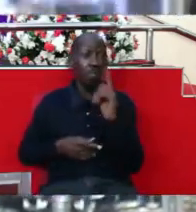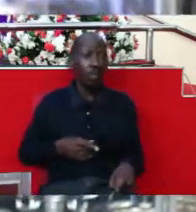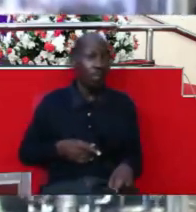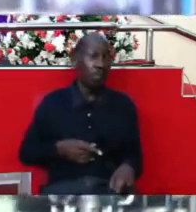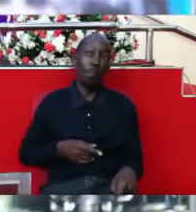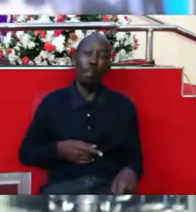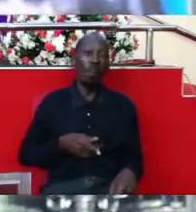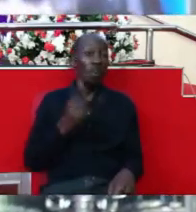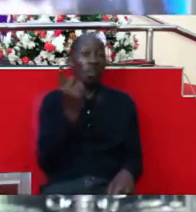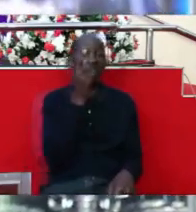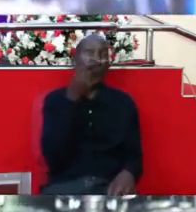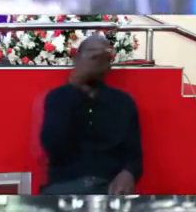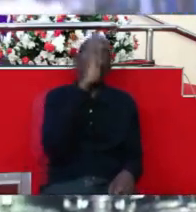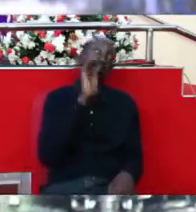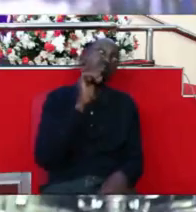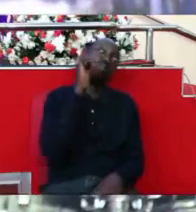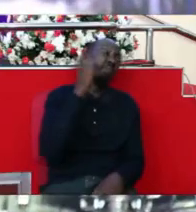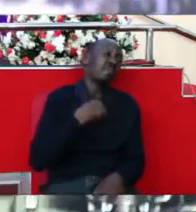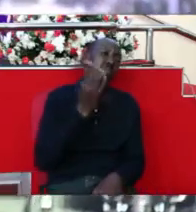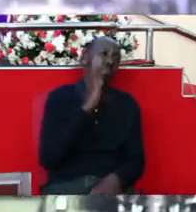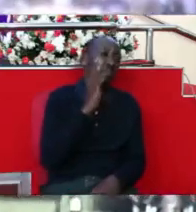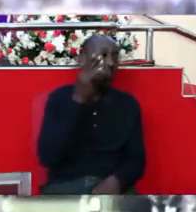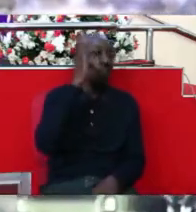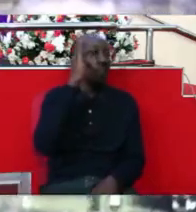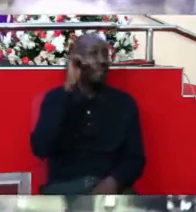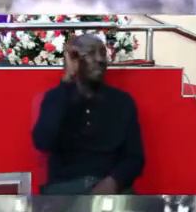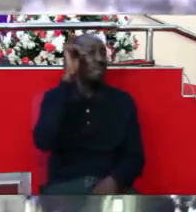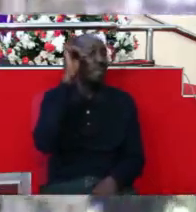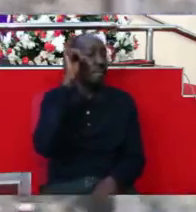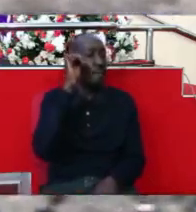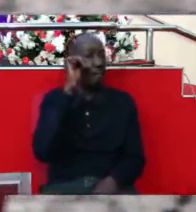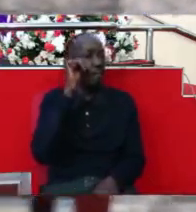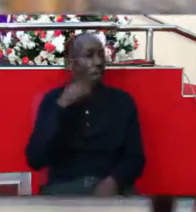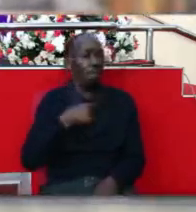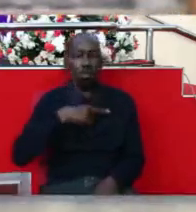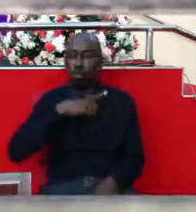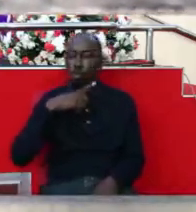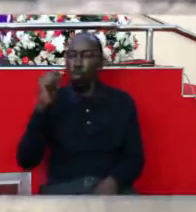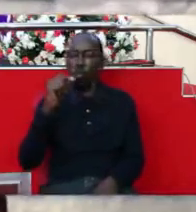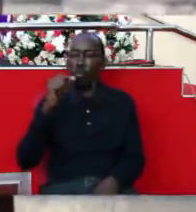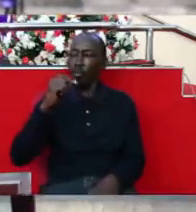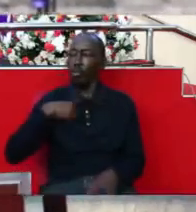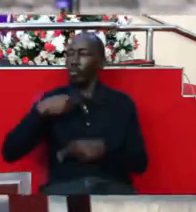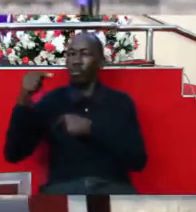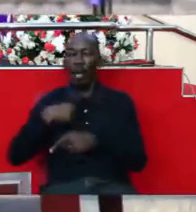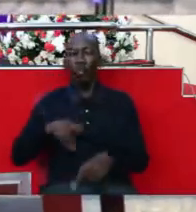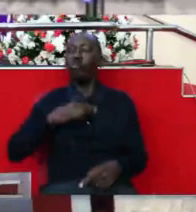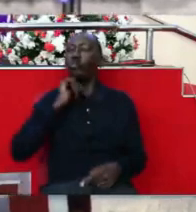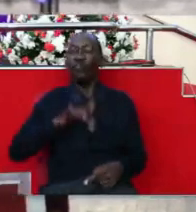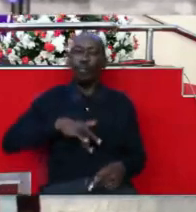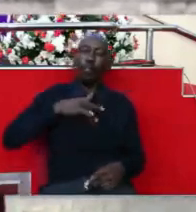it's only God. Wakati mwingine mtu anasema sio mimi lakini tu ni Mungu. I'm going for the prayer meeting, but I was not feeling like it.